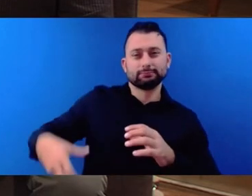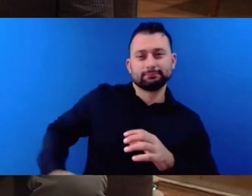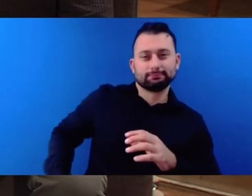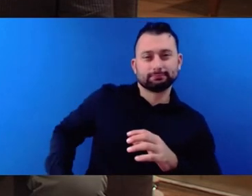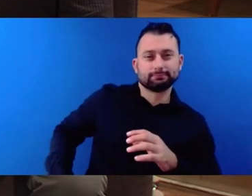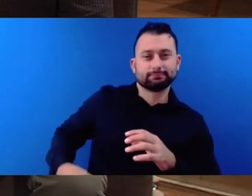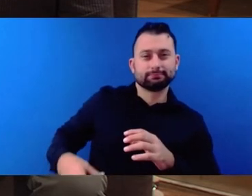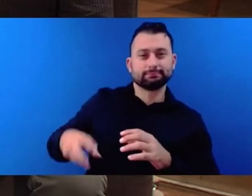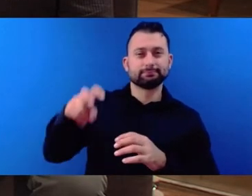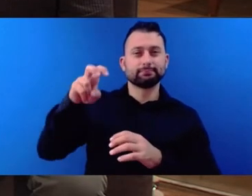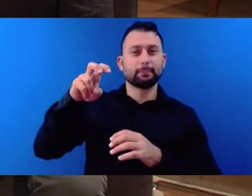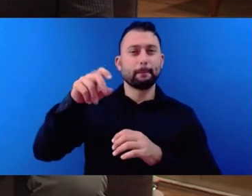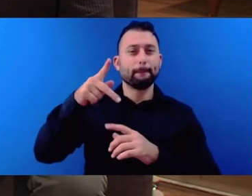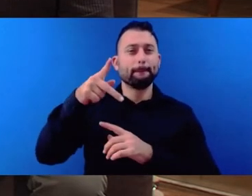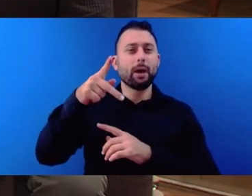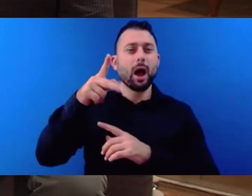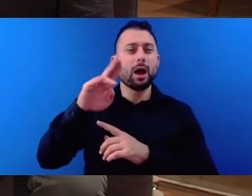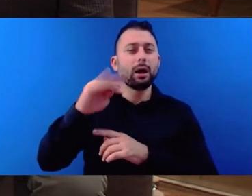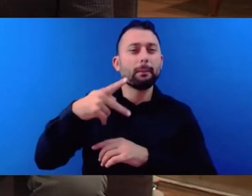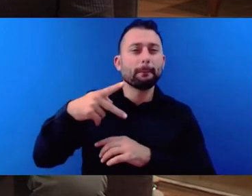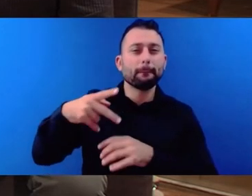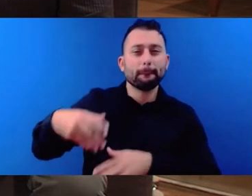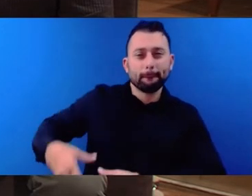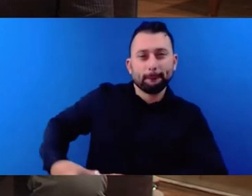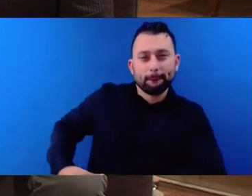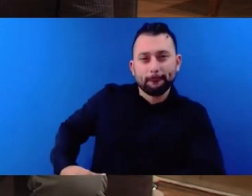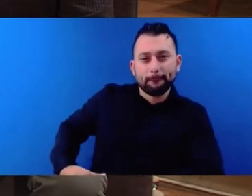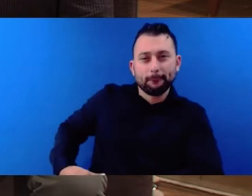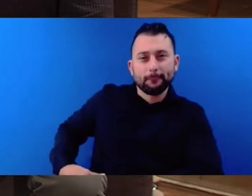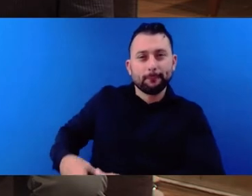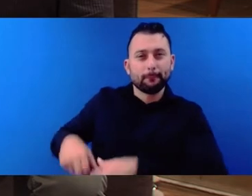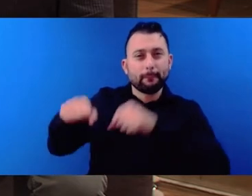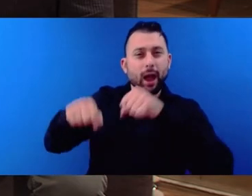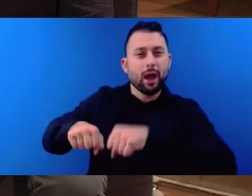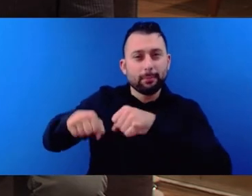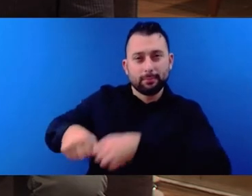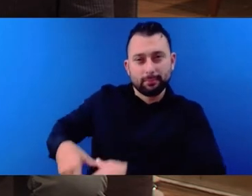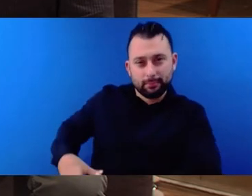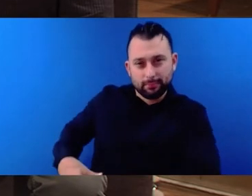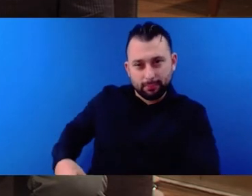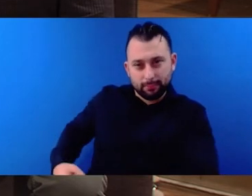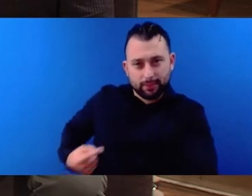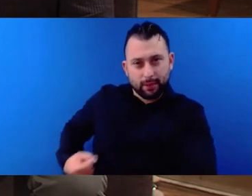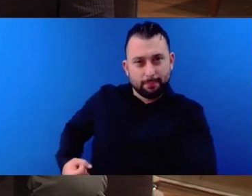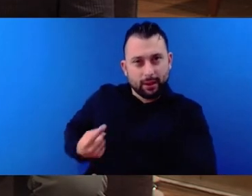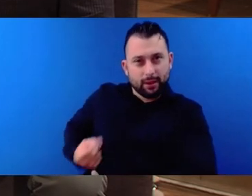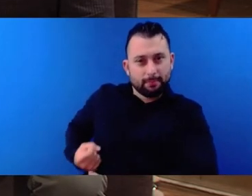who uses a pump to control the diabetes,